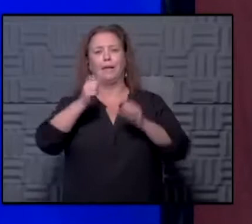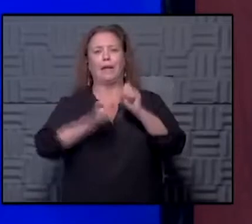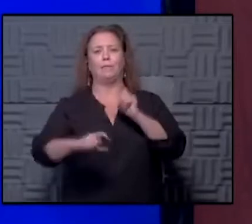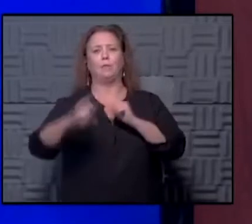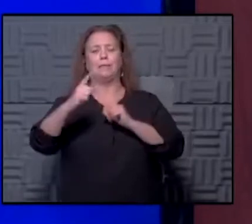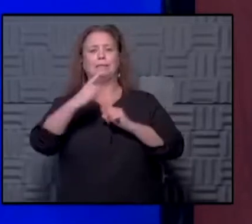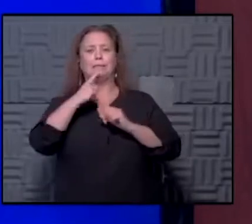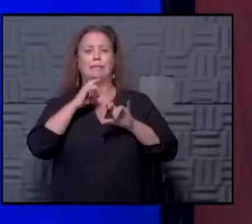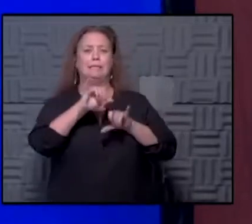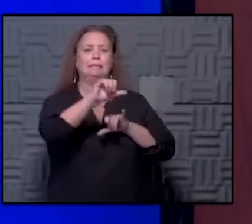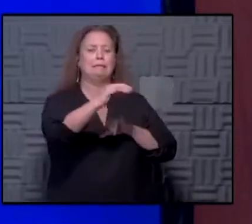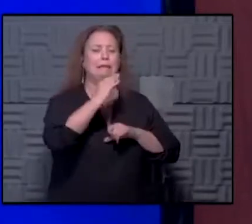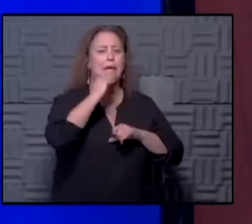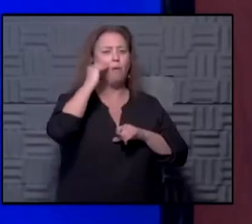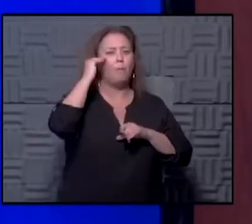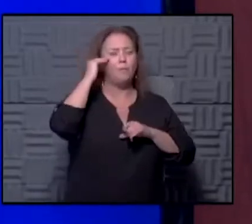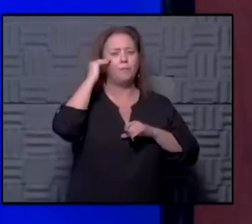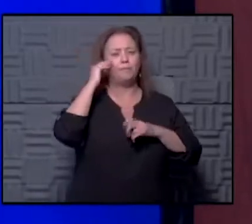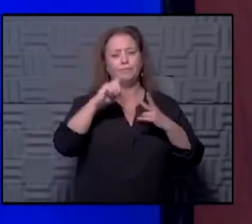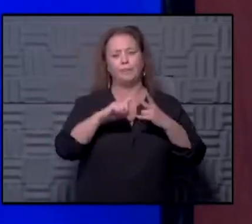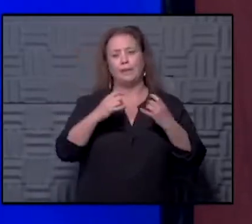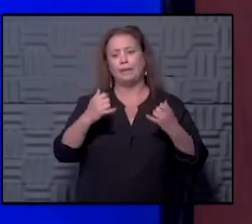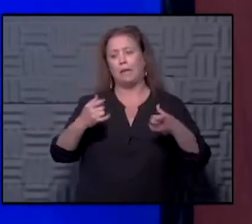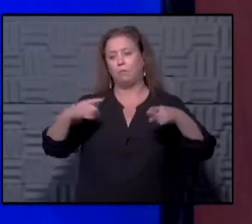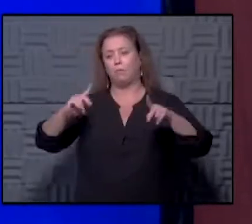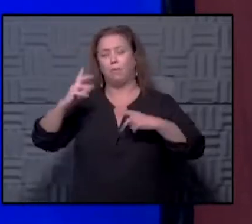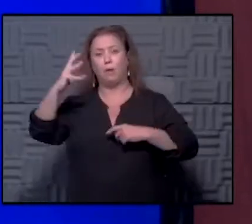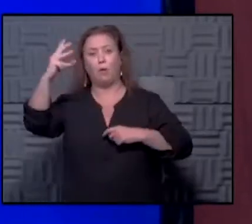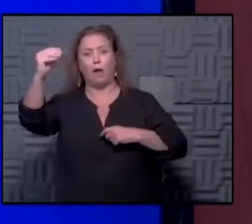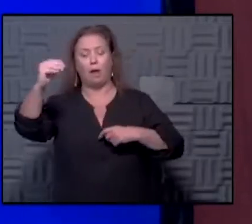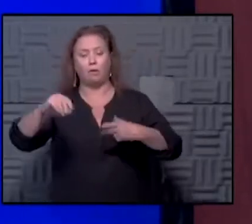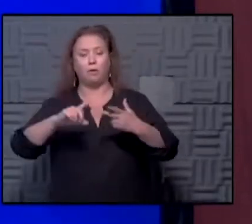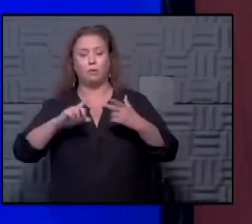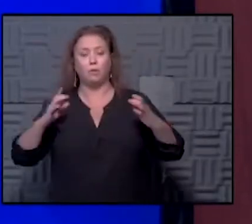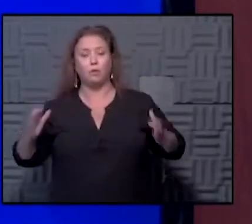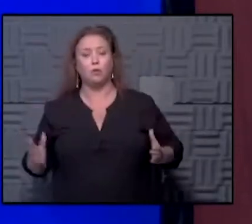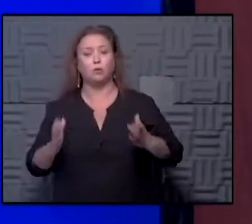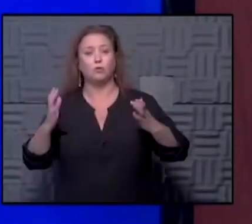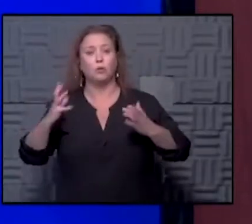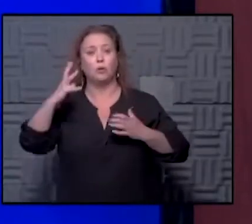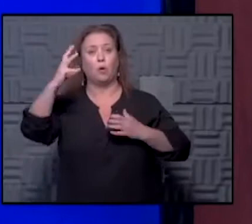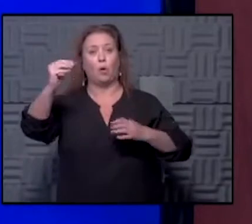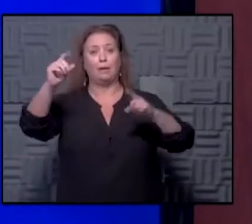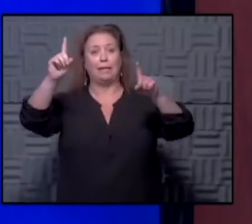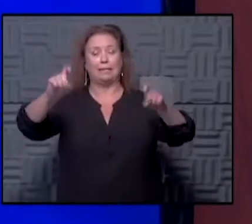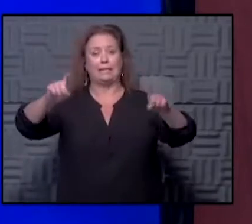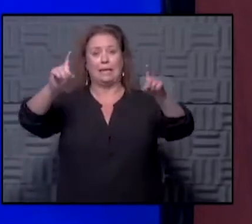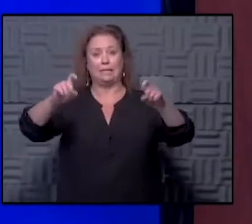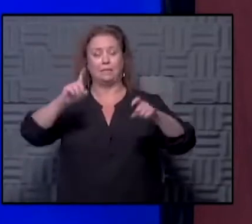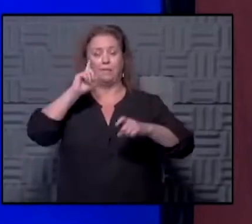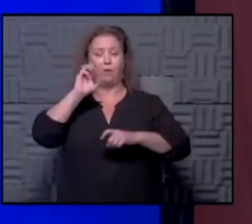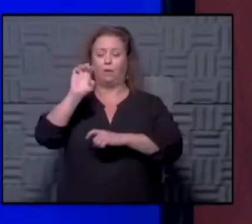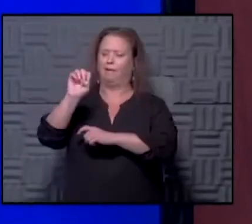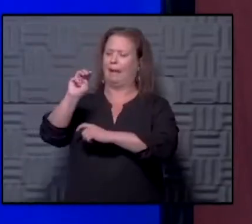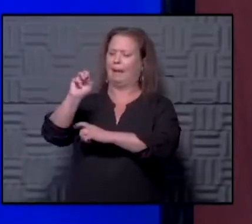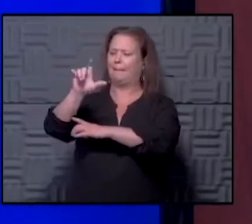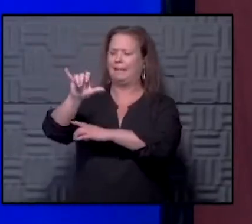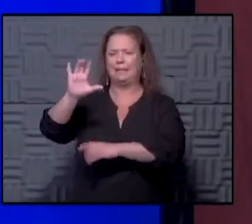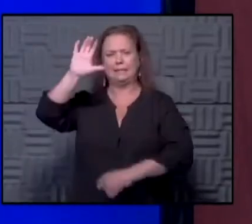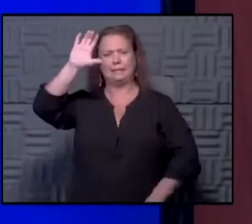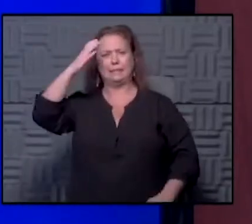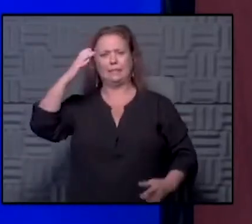was told to stay home. Now we're allowed to go out and we're even encouraged to go and get a test. And for her that